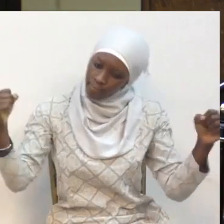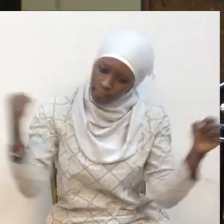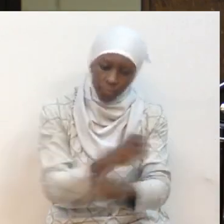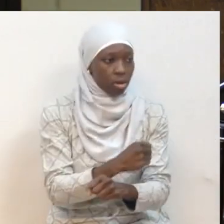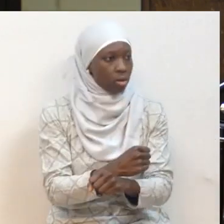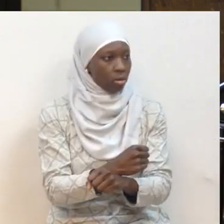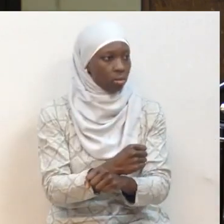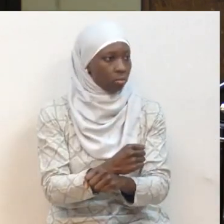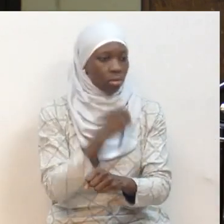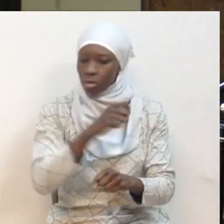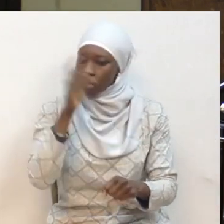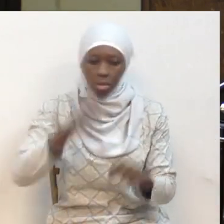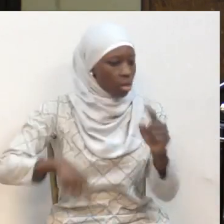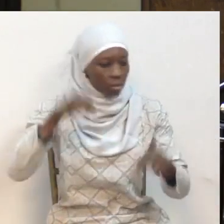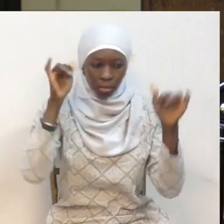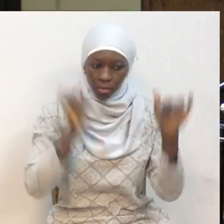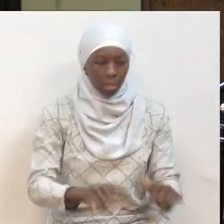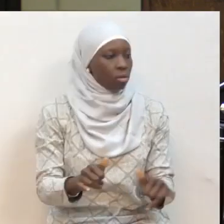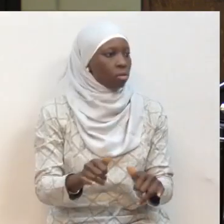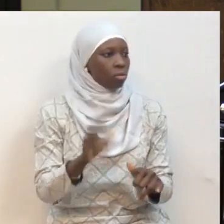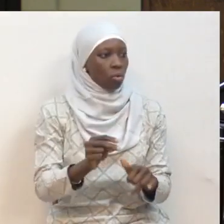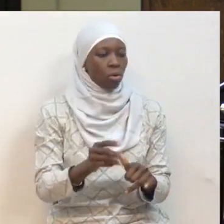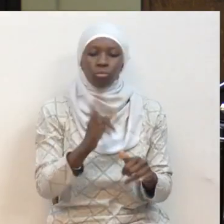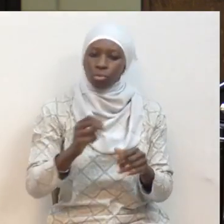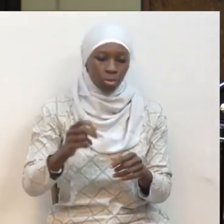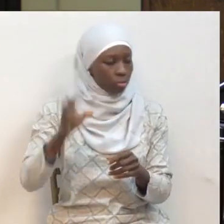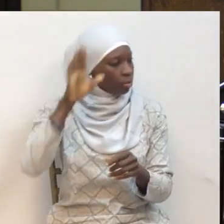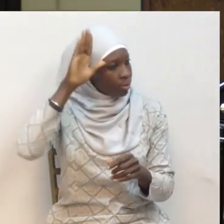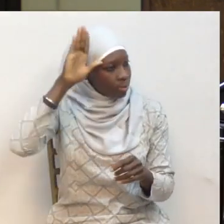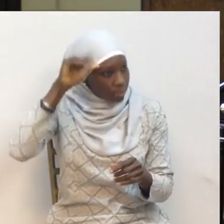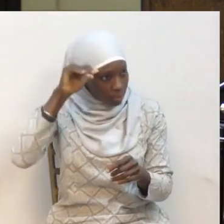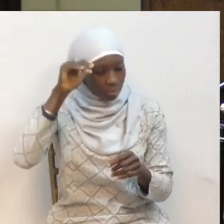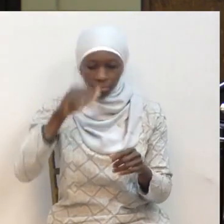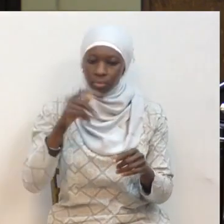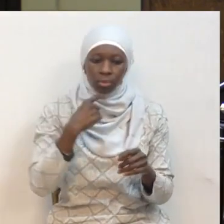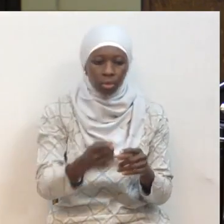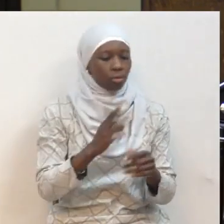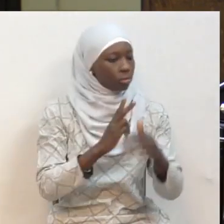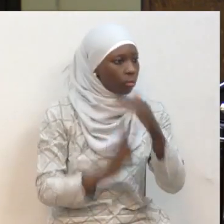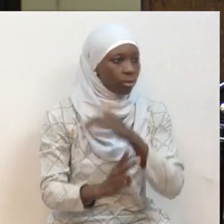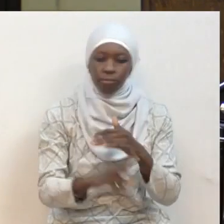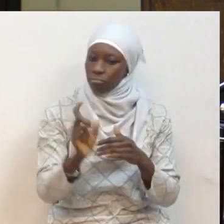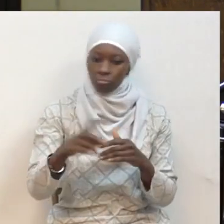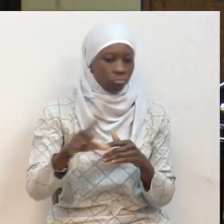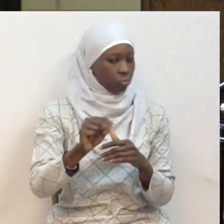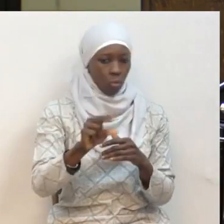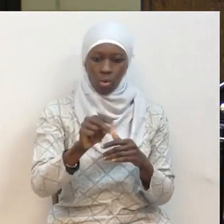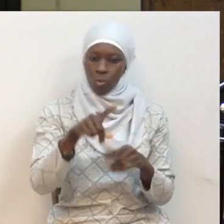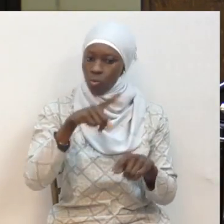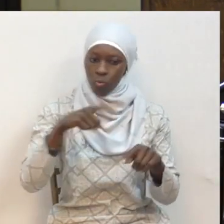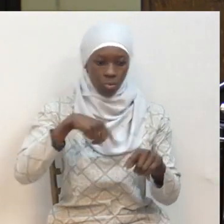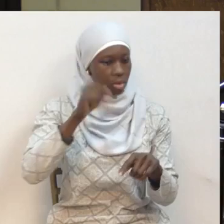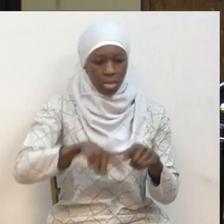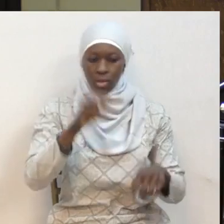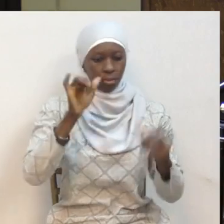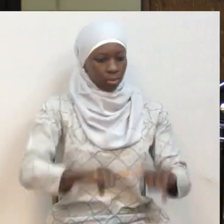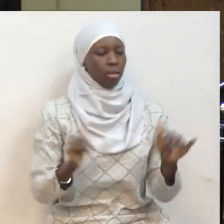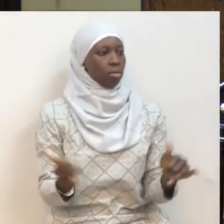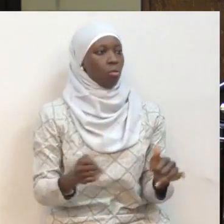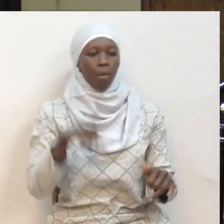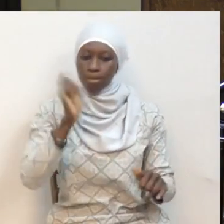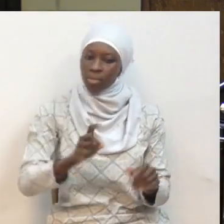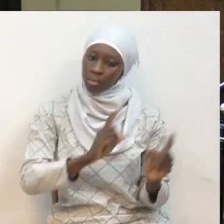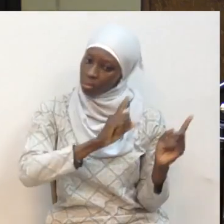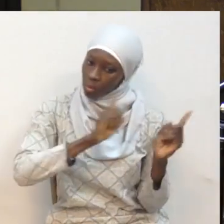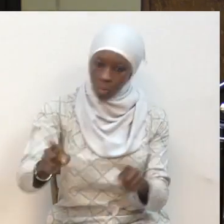their opinion. He followed their opinion. So as soon as he went to his tent and he put on the helmet and